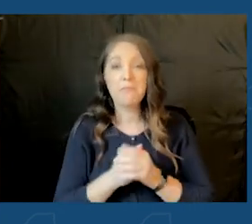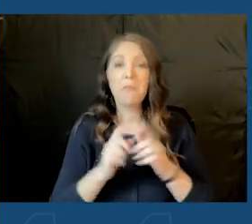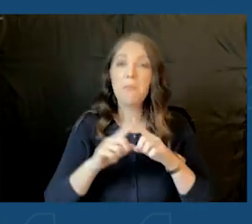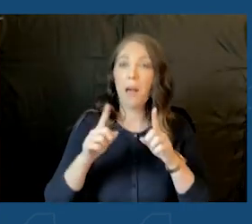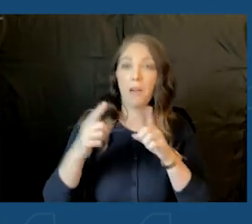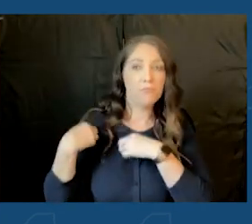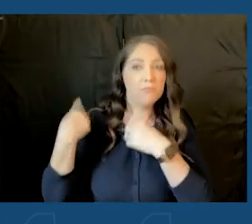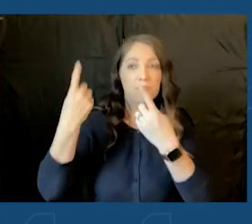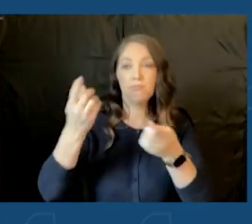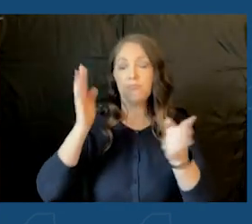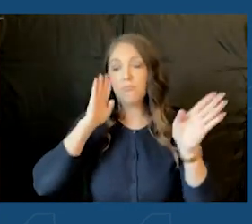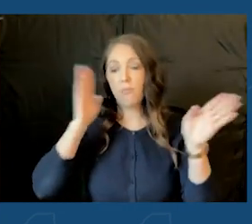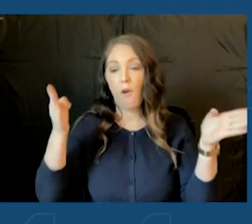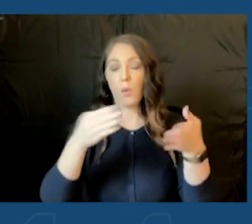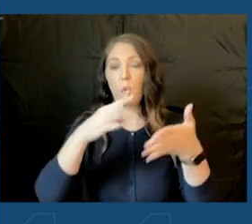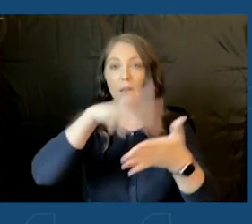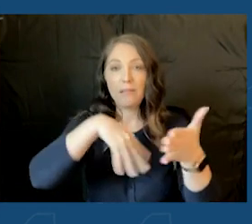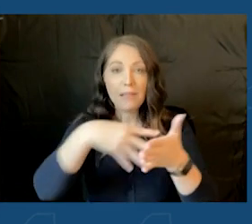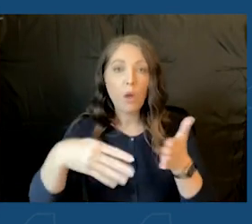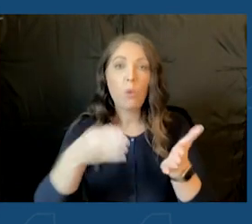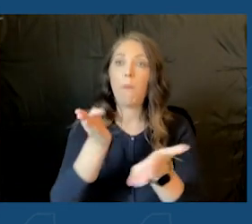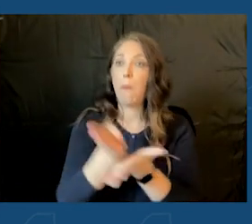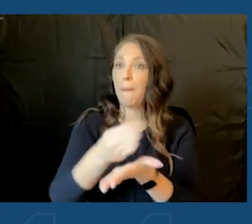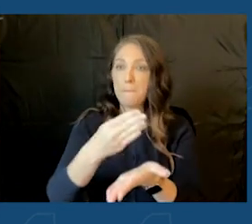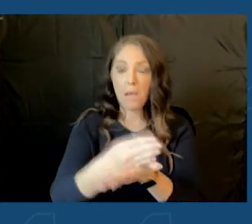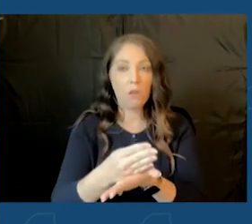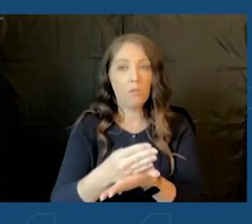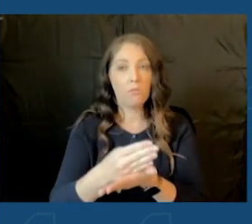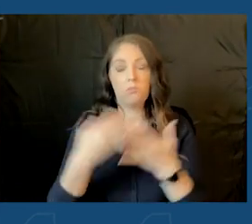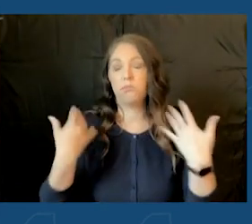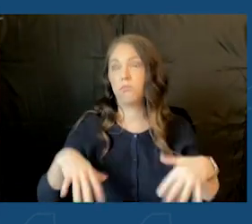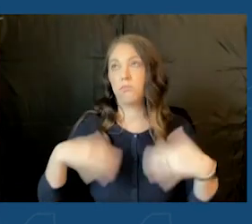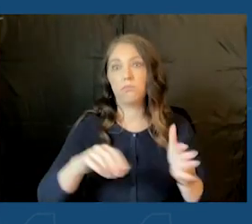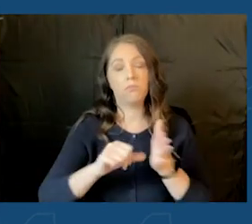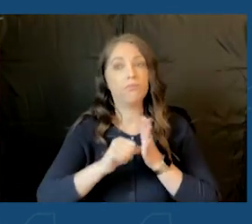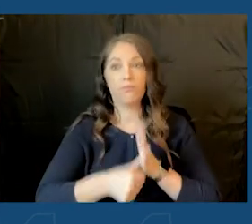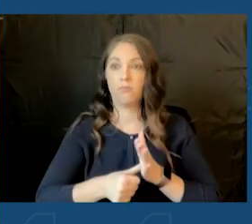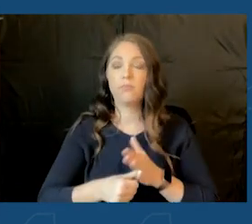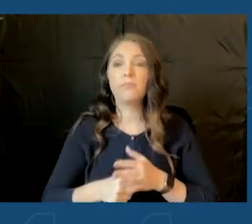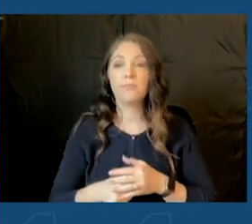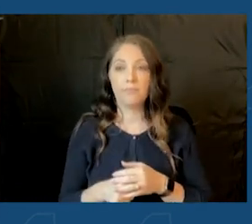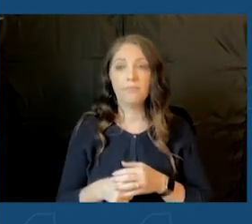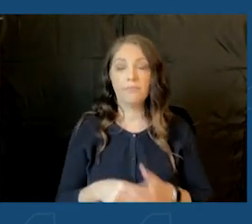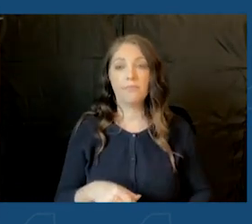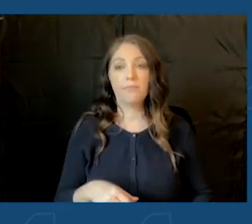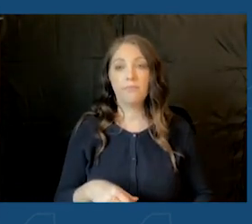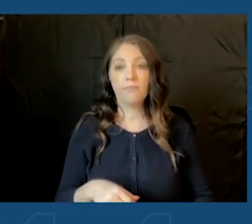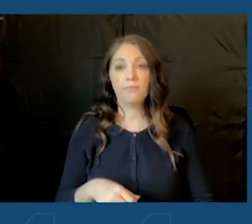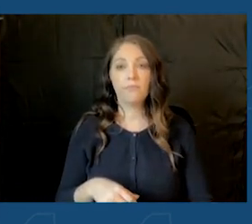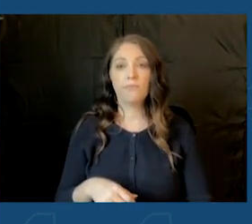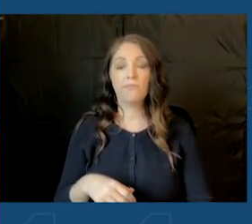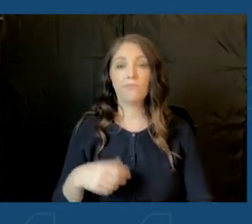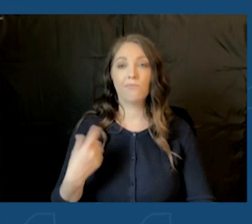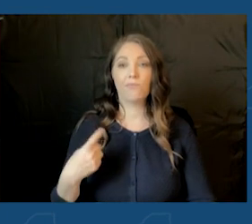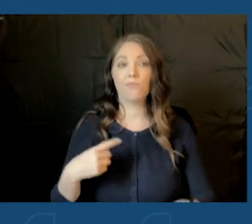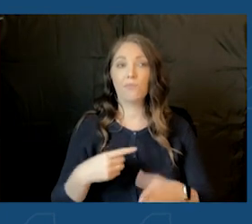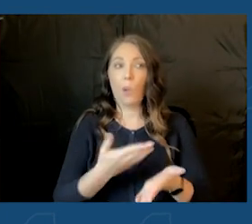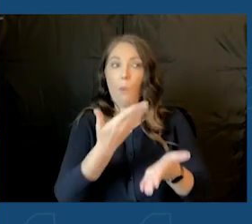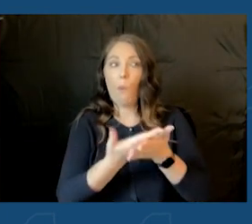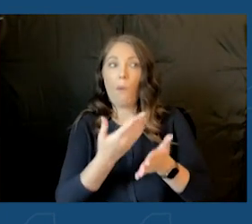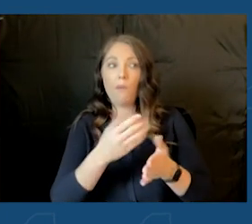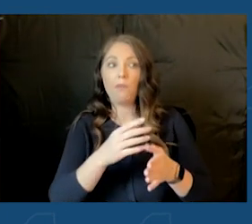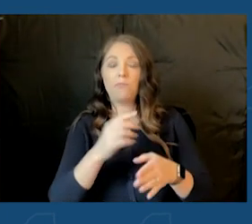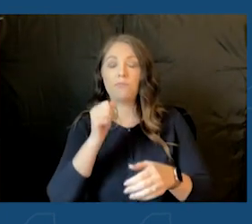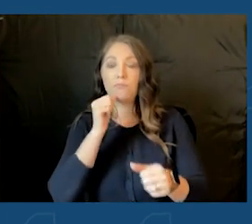on the schedule and budget, and that was truly impressive. It's a credit to our brothers and sisters in labor. The governor